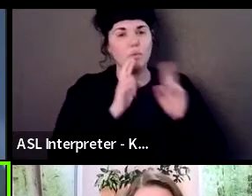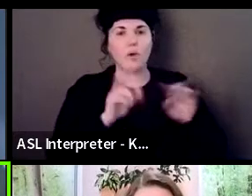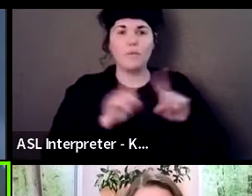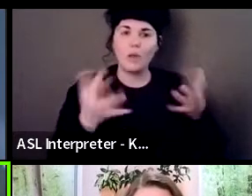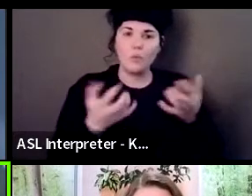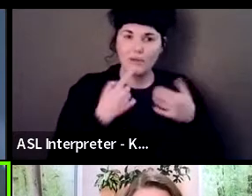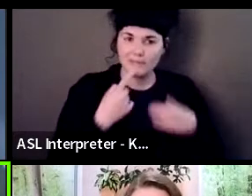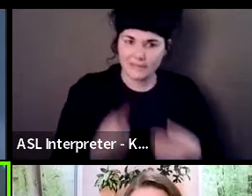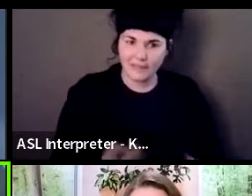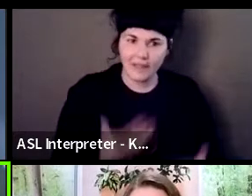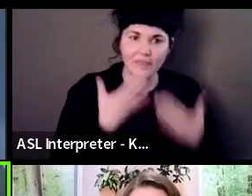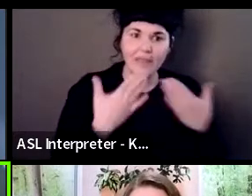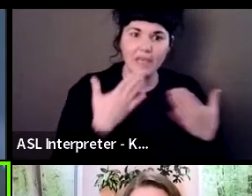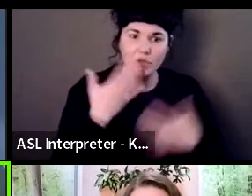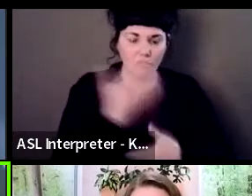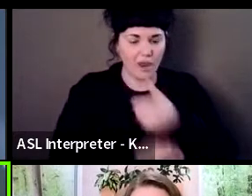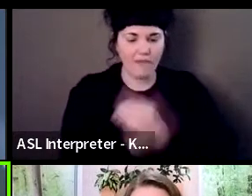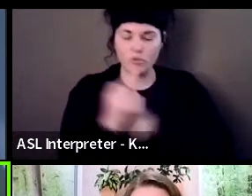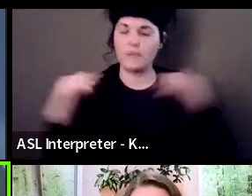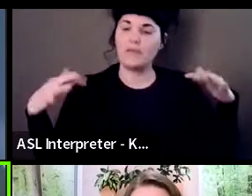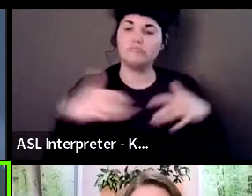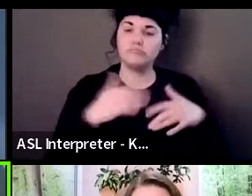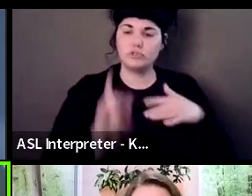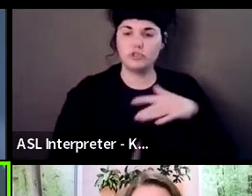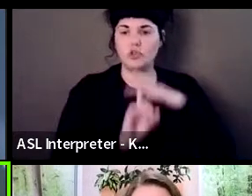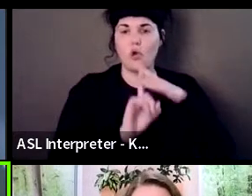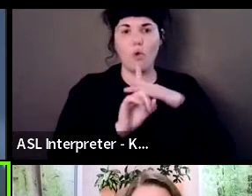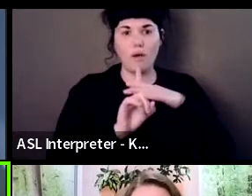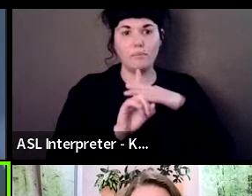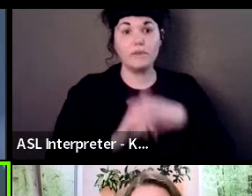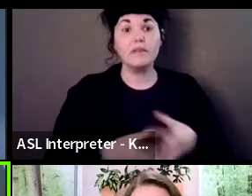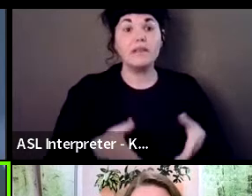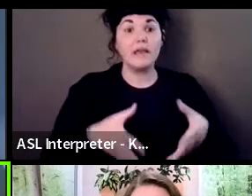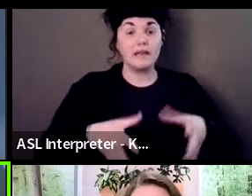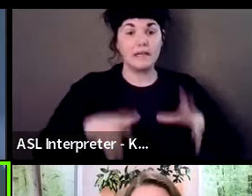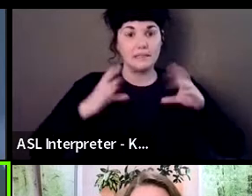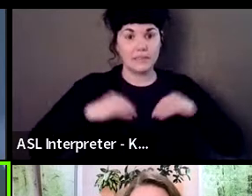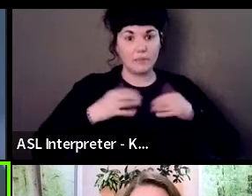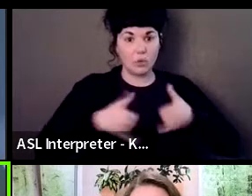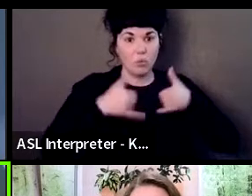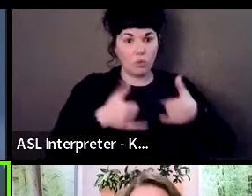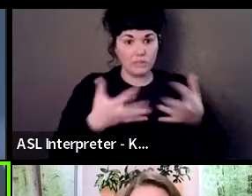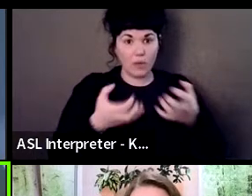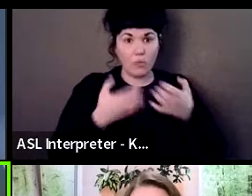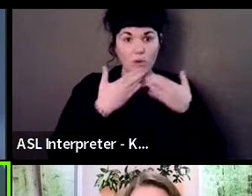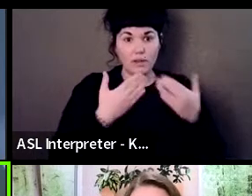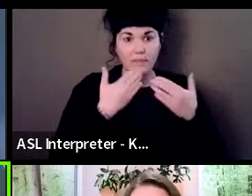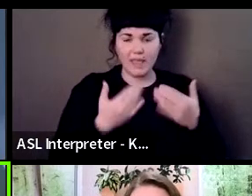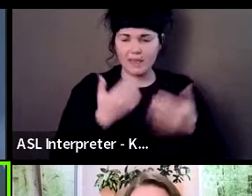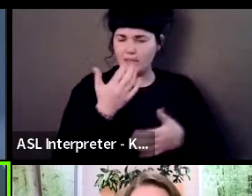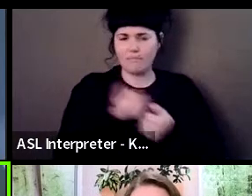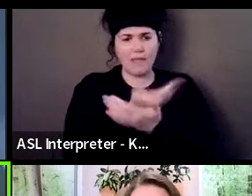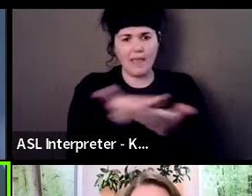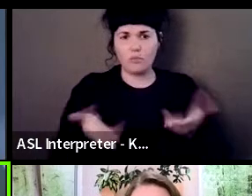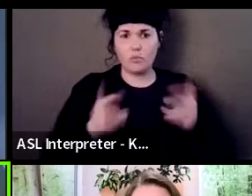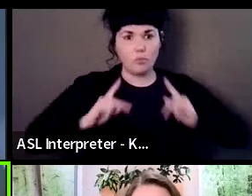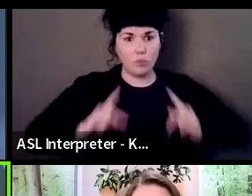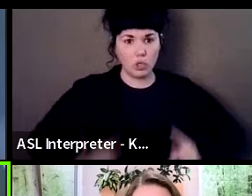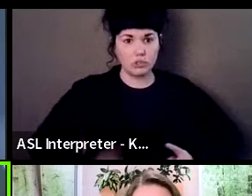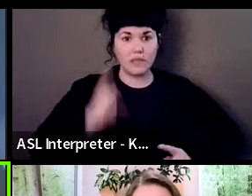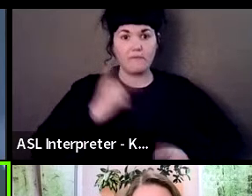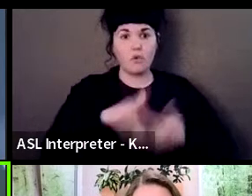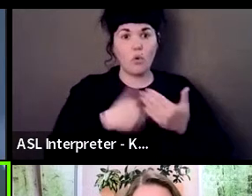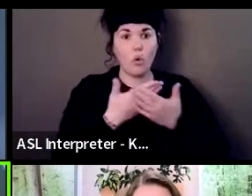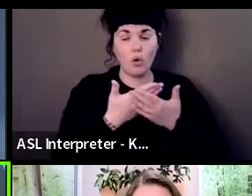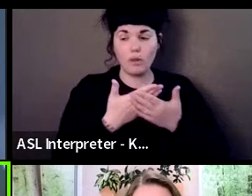up, accepted awards, and I do want to thank everyone personally for all the support that